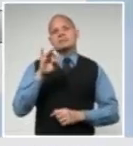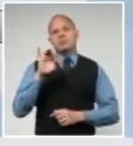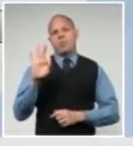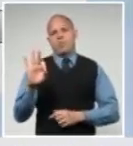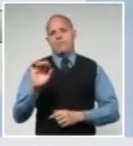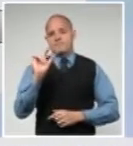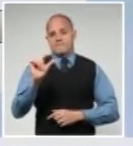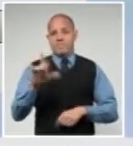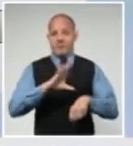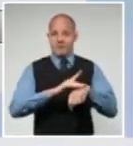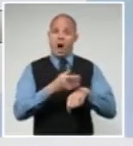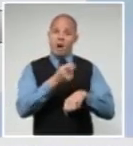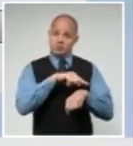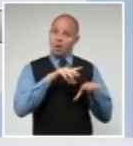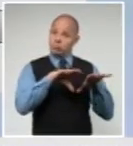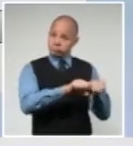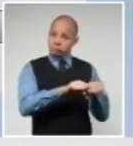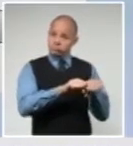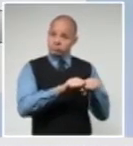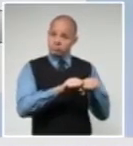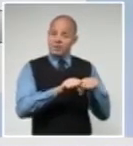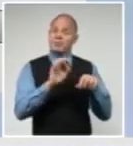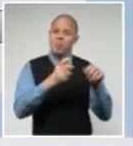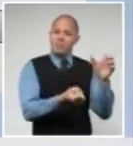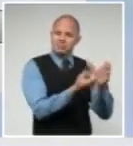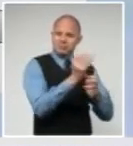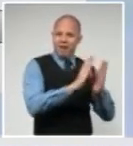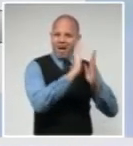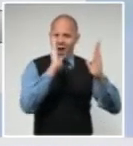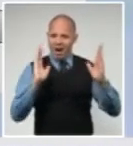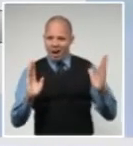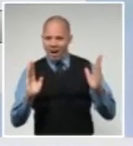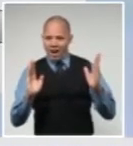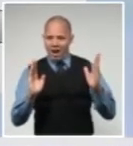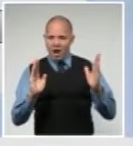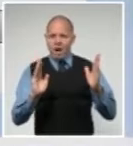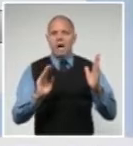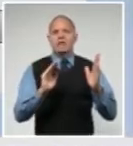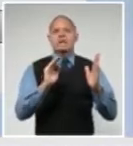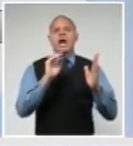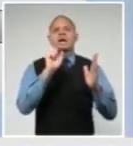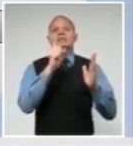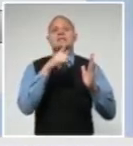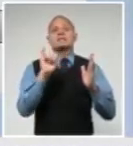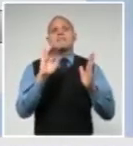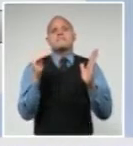112,678 new cases diagnosed yesterday, what accounts for